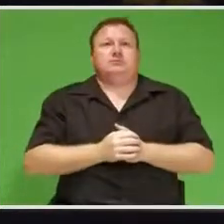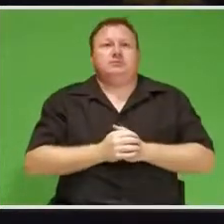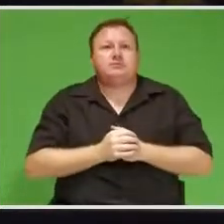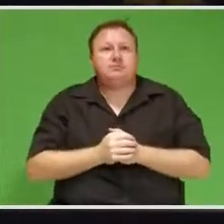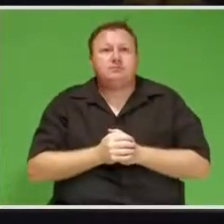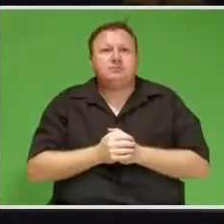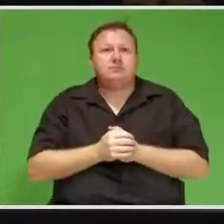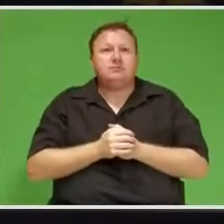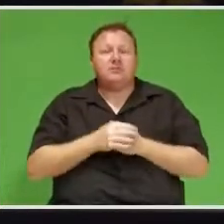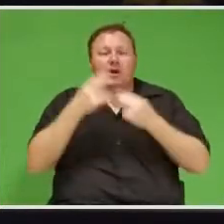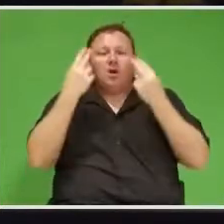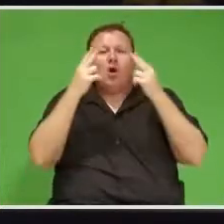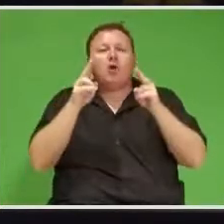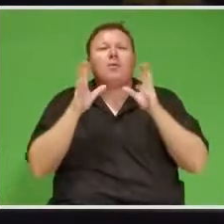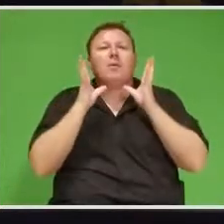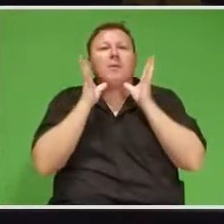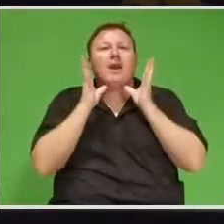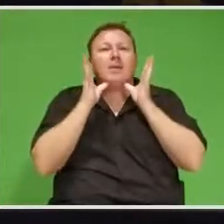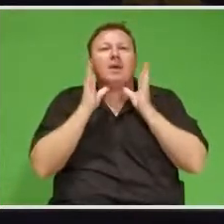Honorable Malema,